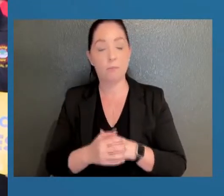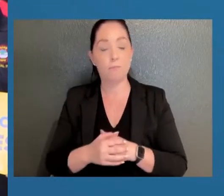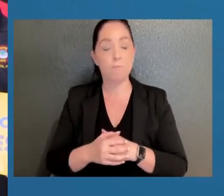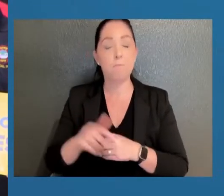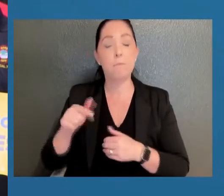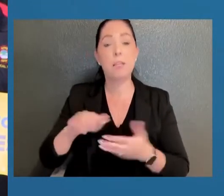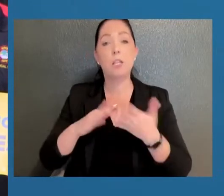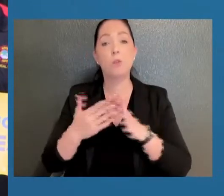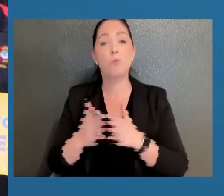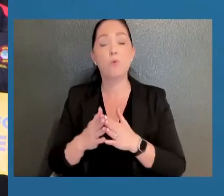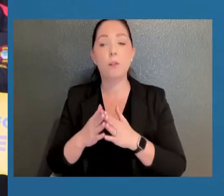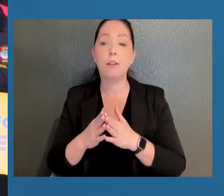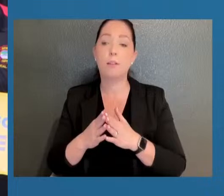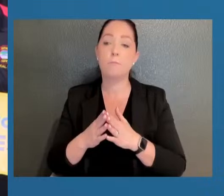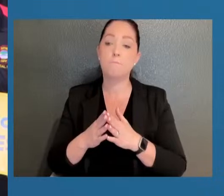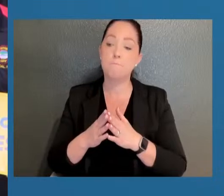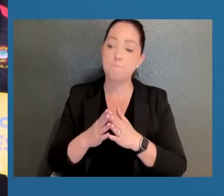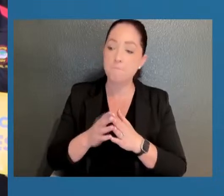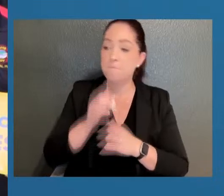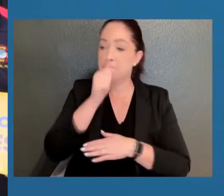strength, and determination.